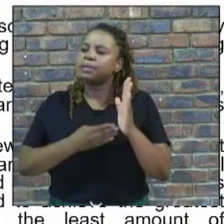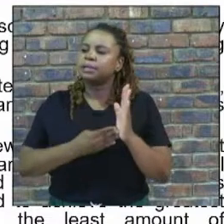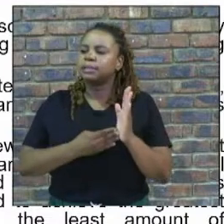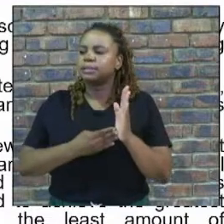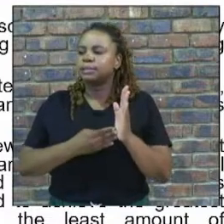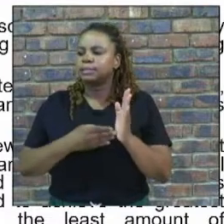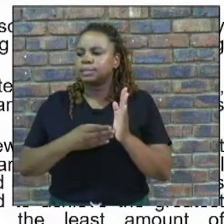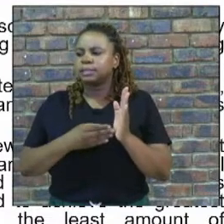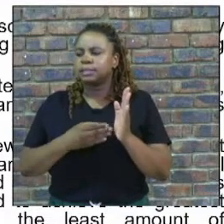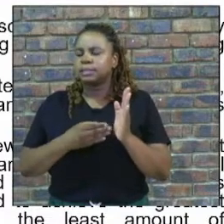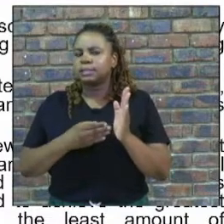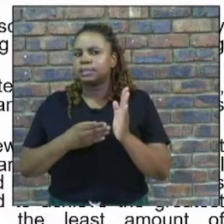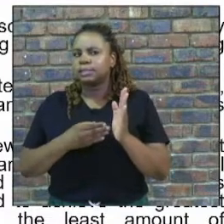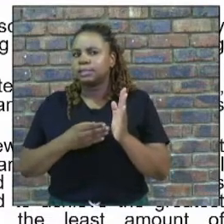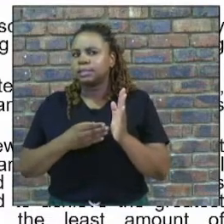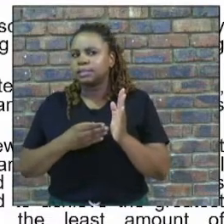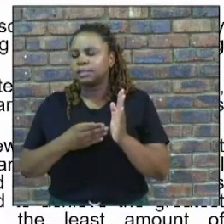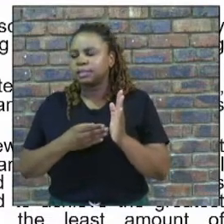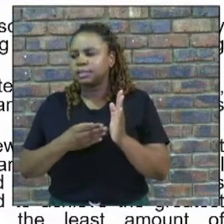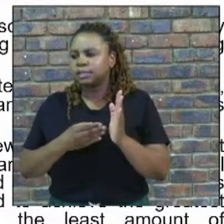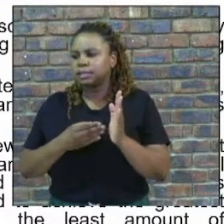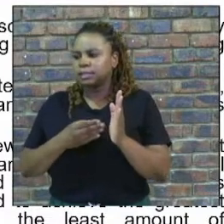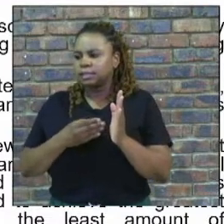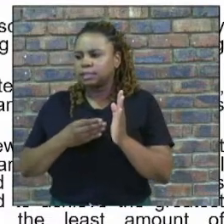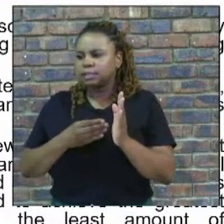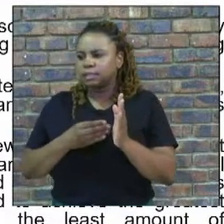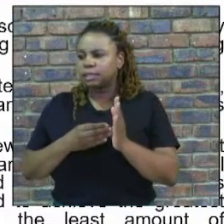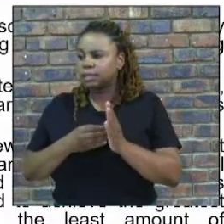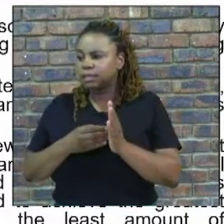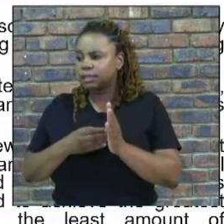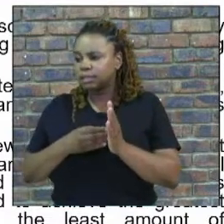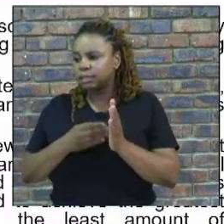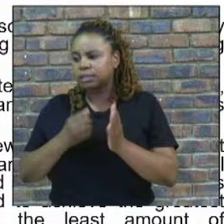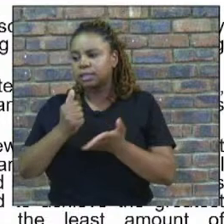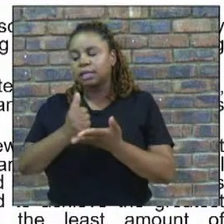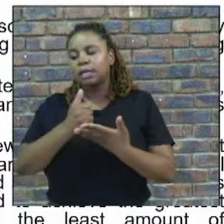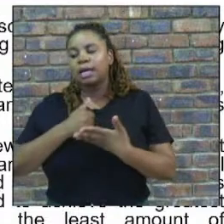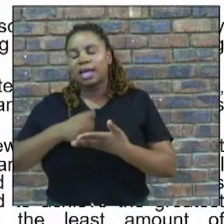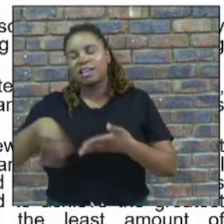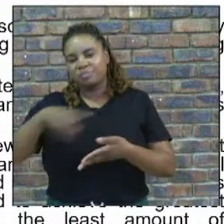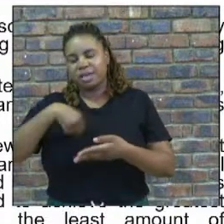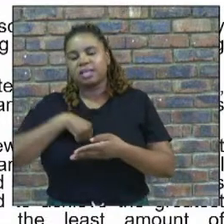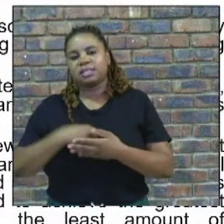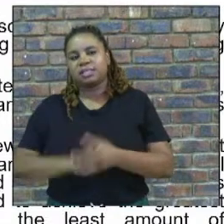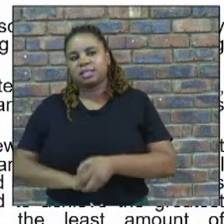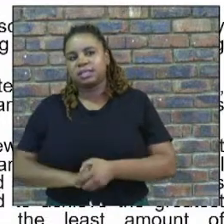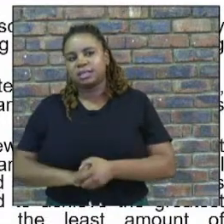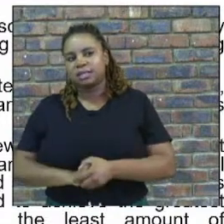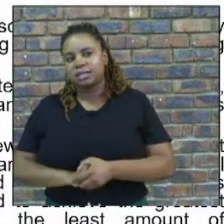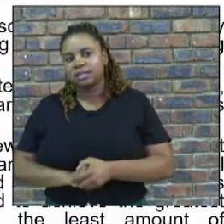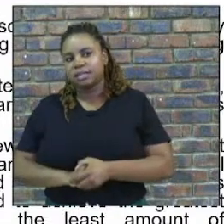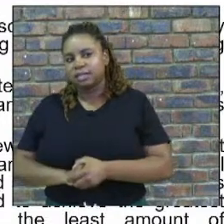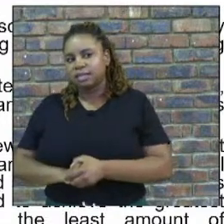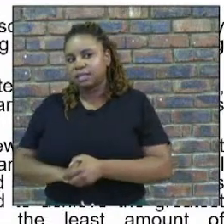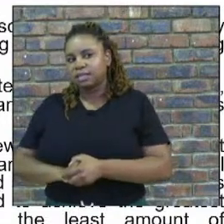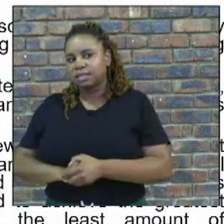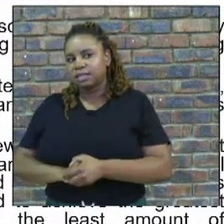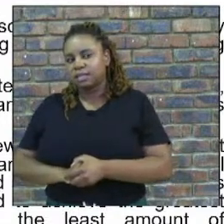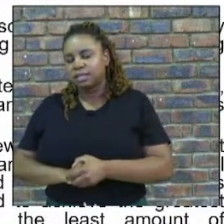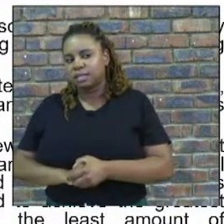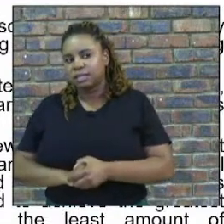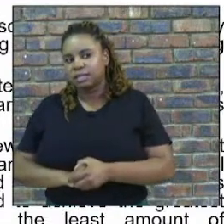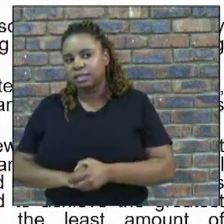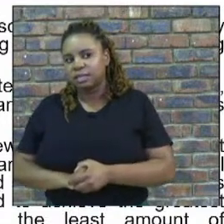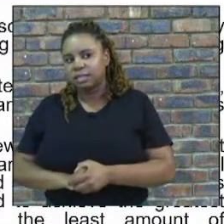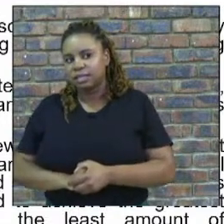petroleum activities conform to environment. We are happy that part is covered a lot in the bill around the